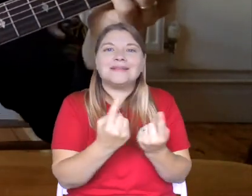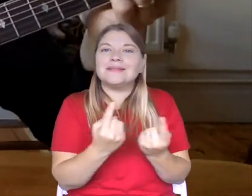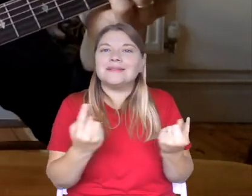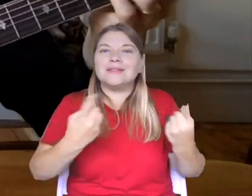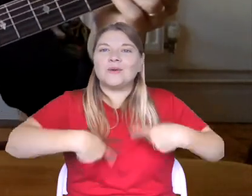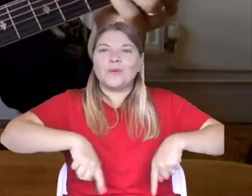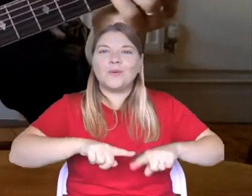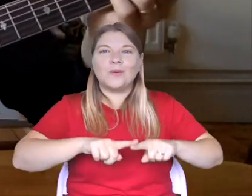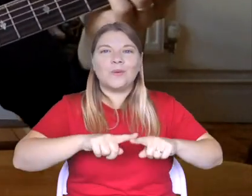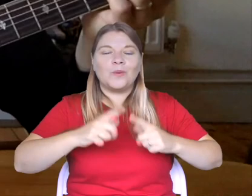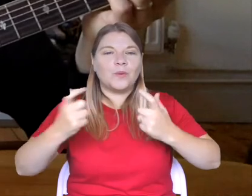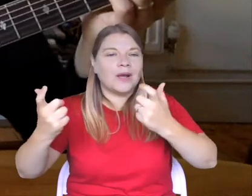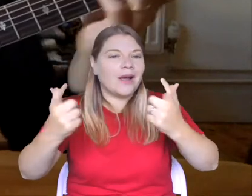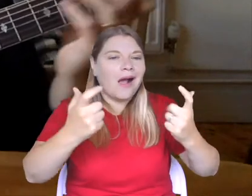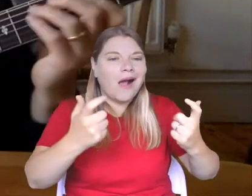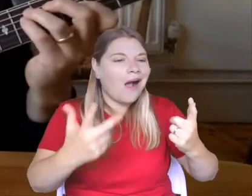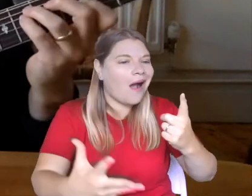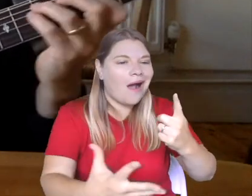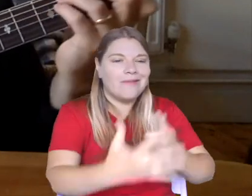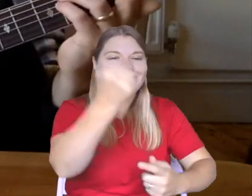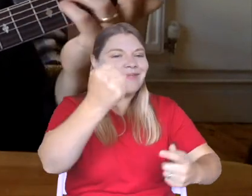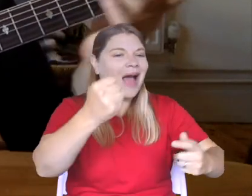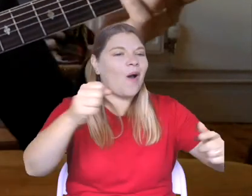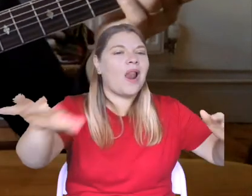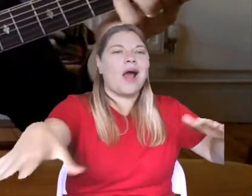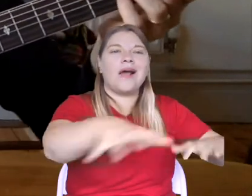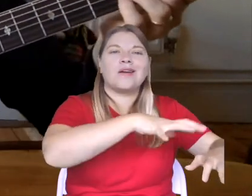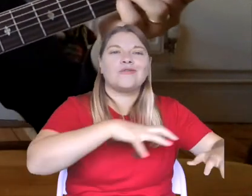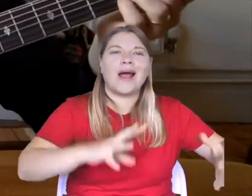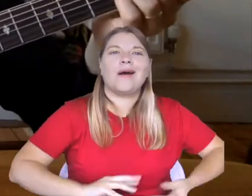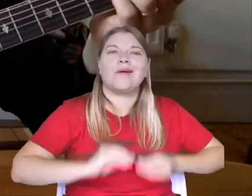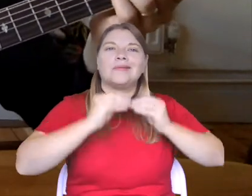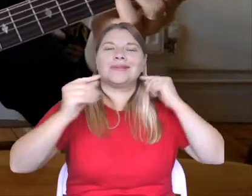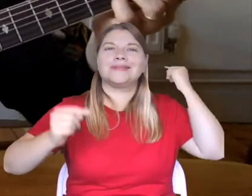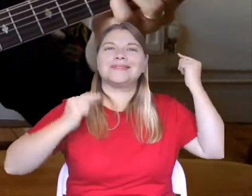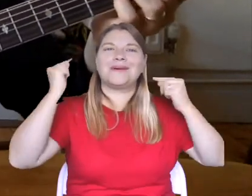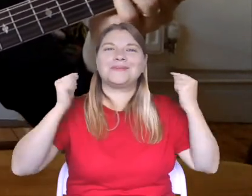that we found lying around.